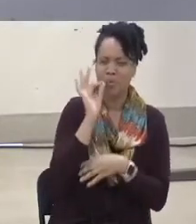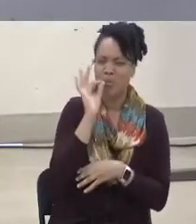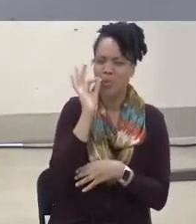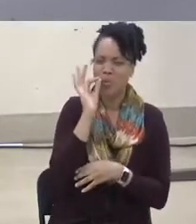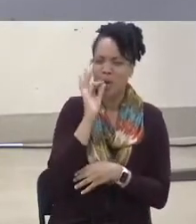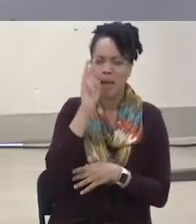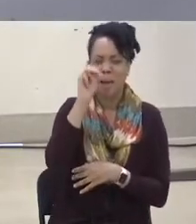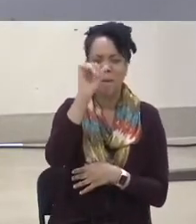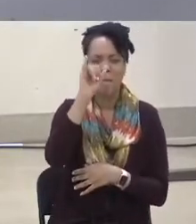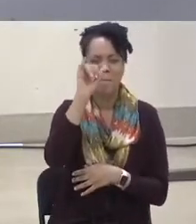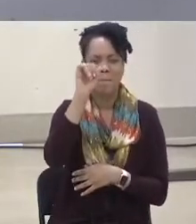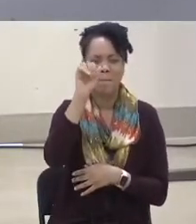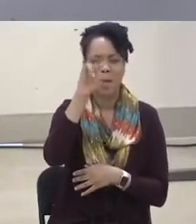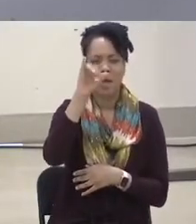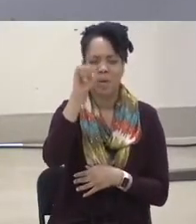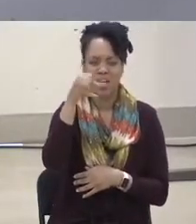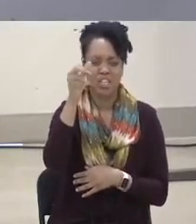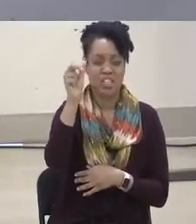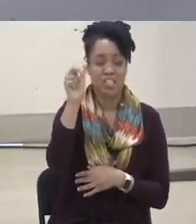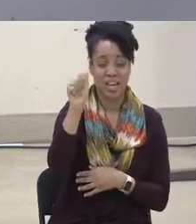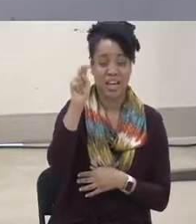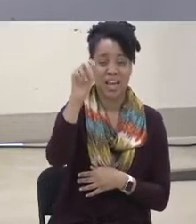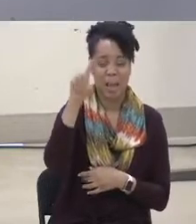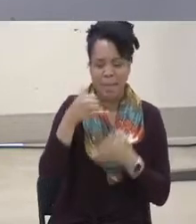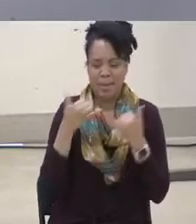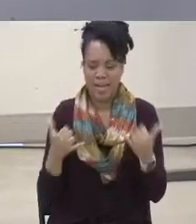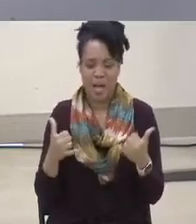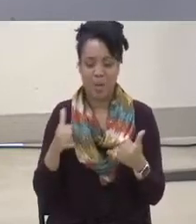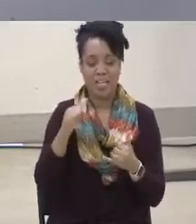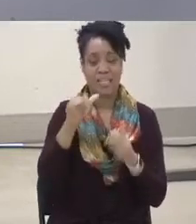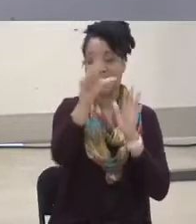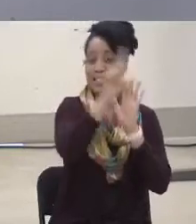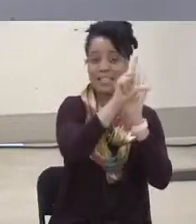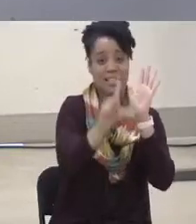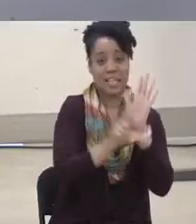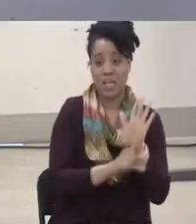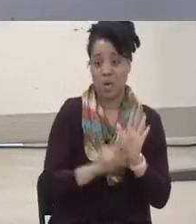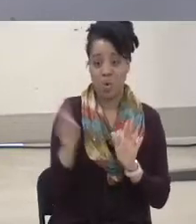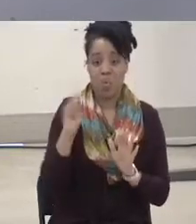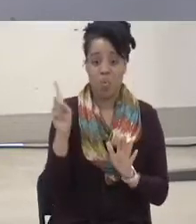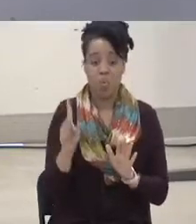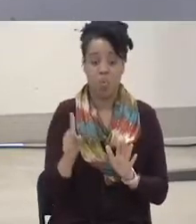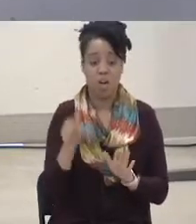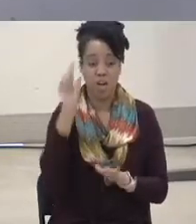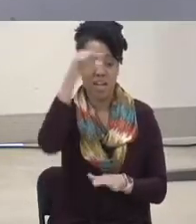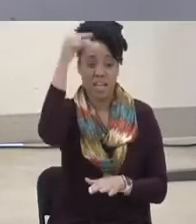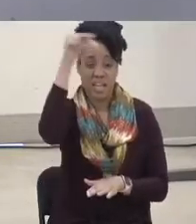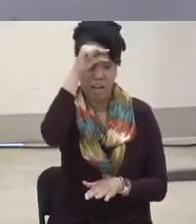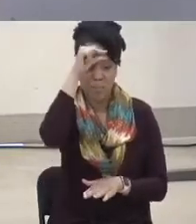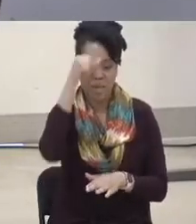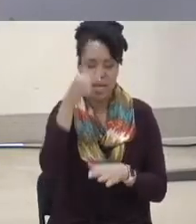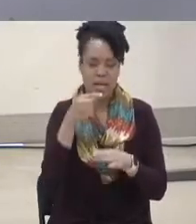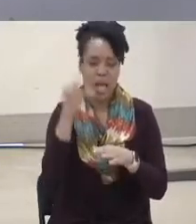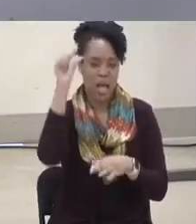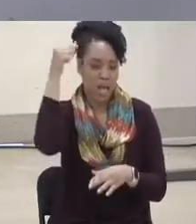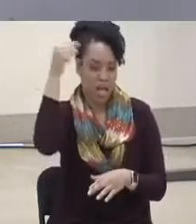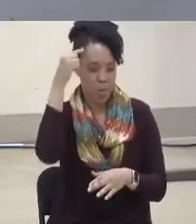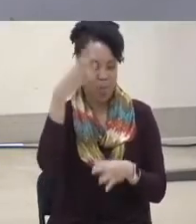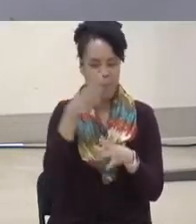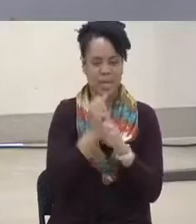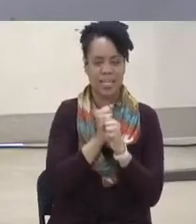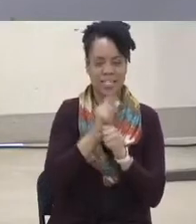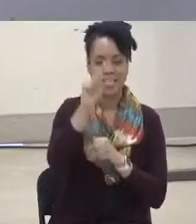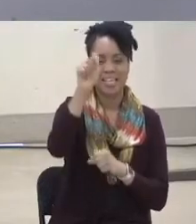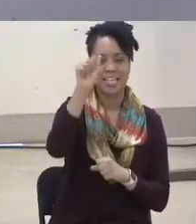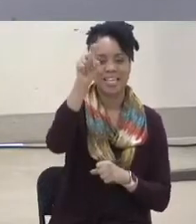marijuana, but now they're making it legal where the government can get taxes off of drugs. Lamentablemente ahora están personas